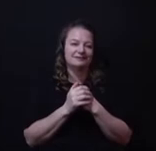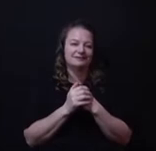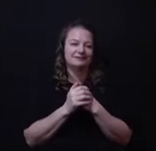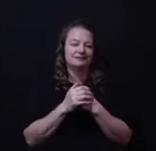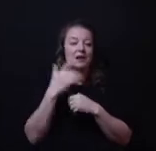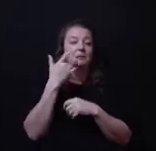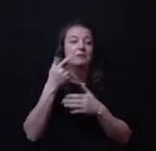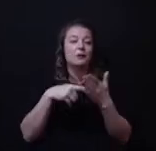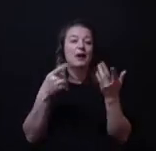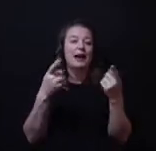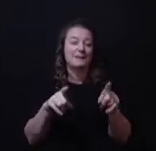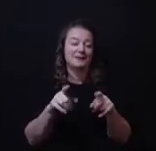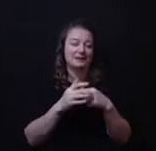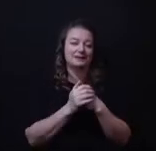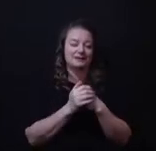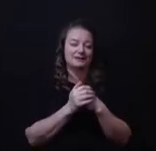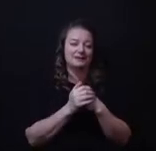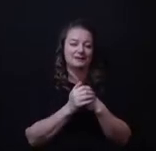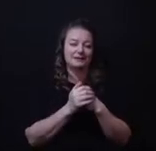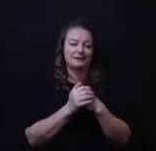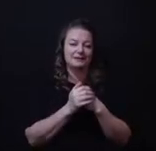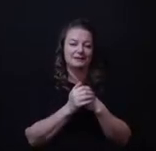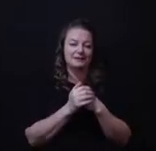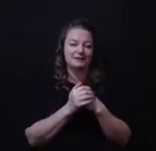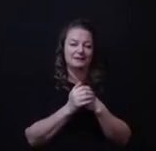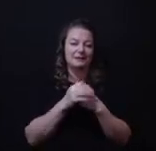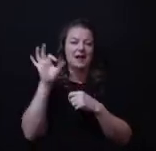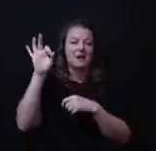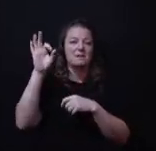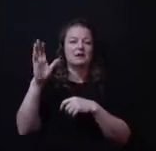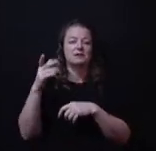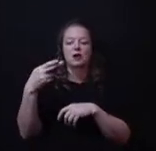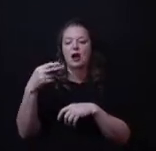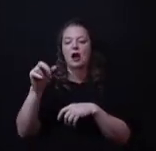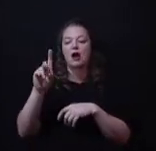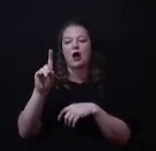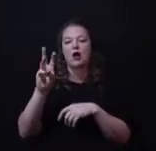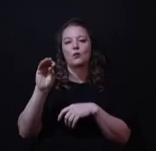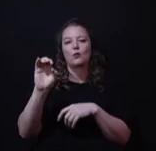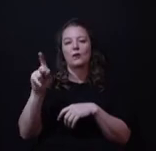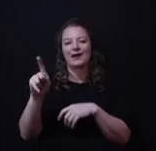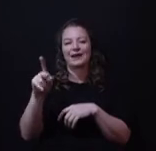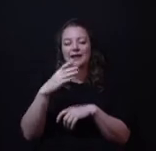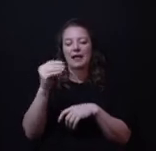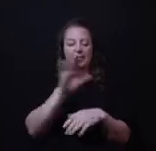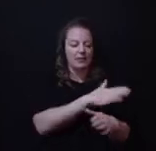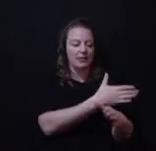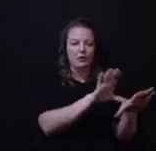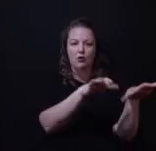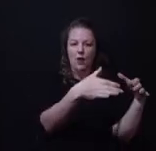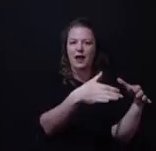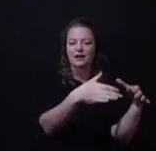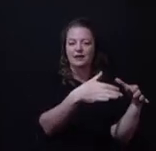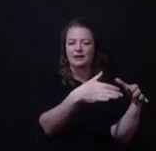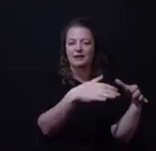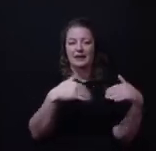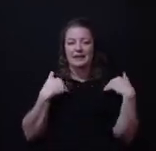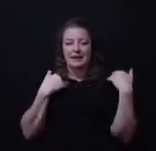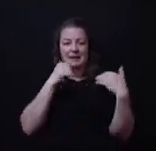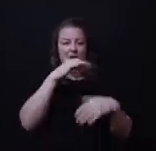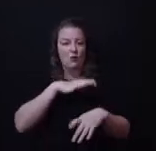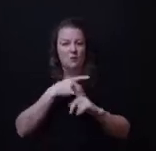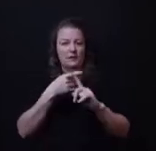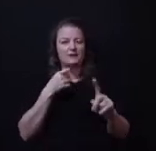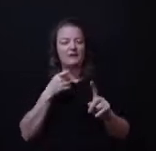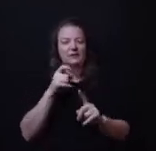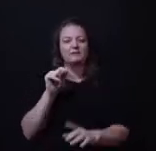Because what happened that night is that Pastor Hardwick, the choir, that young lady from Trinidad and